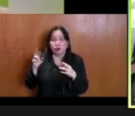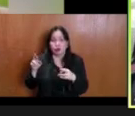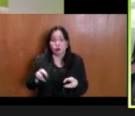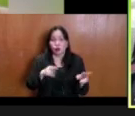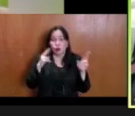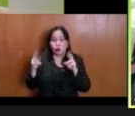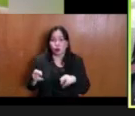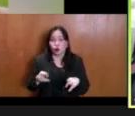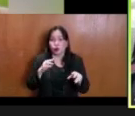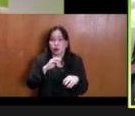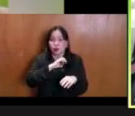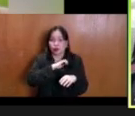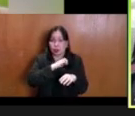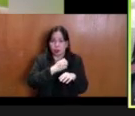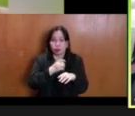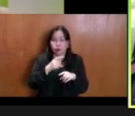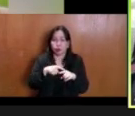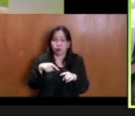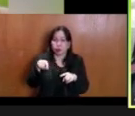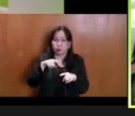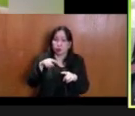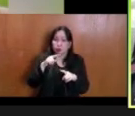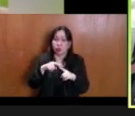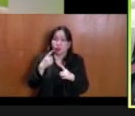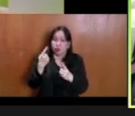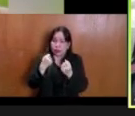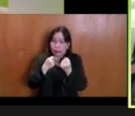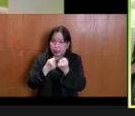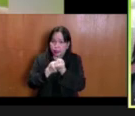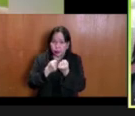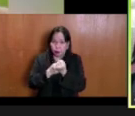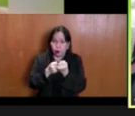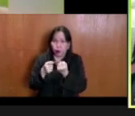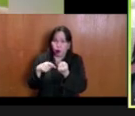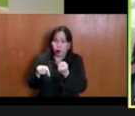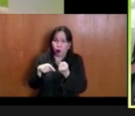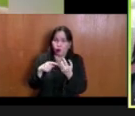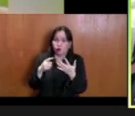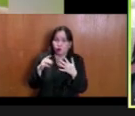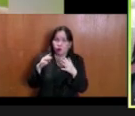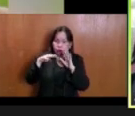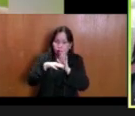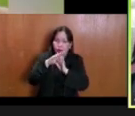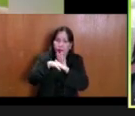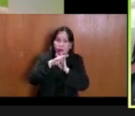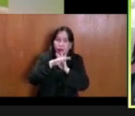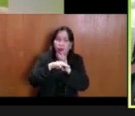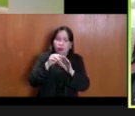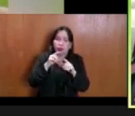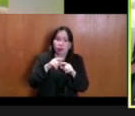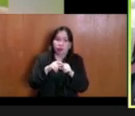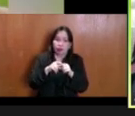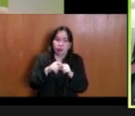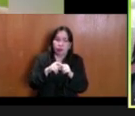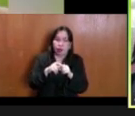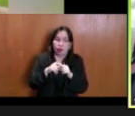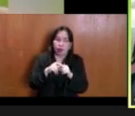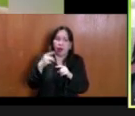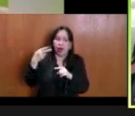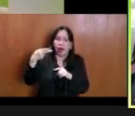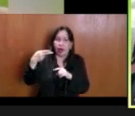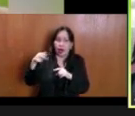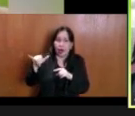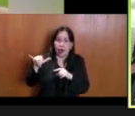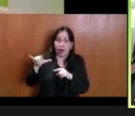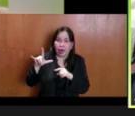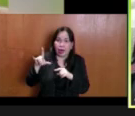the transition or the necessary ancillary for our intermittent REE would be pump hydros, because